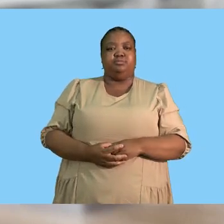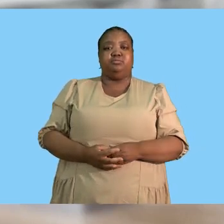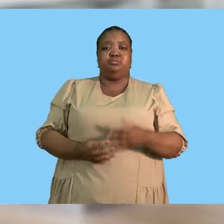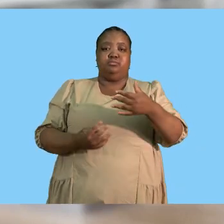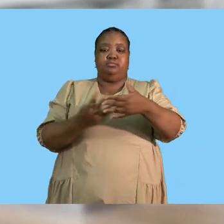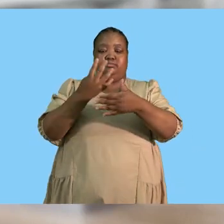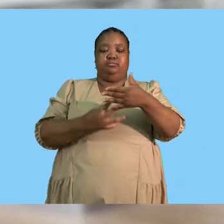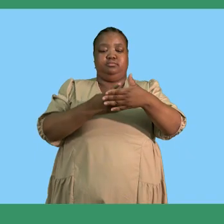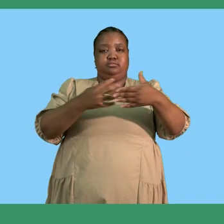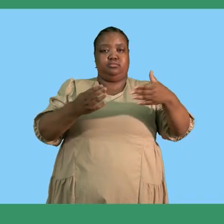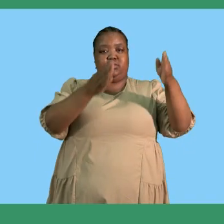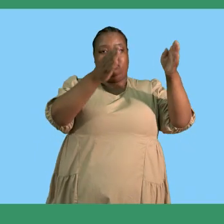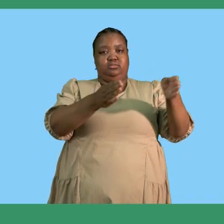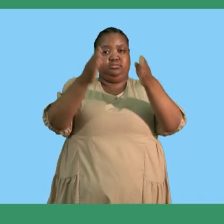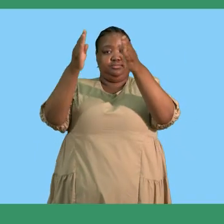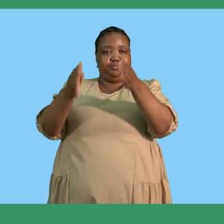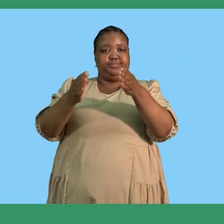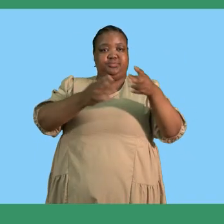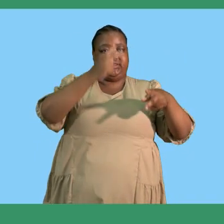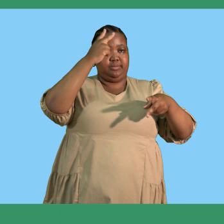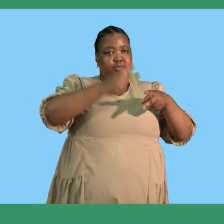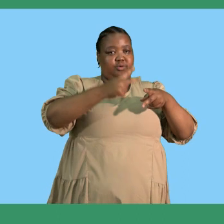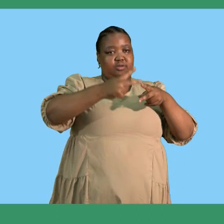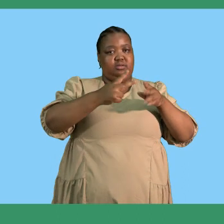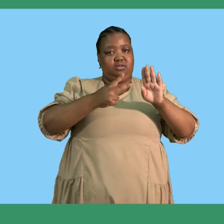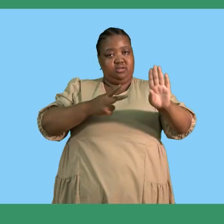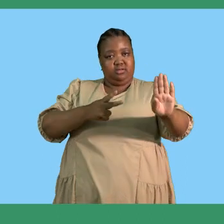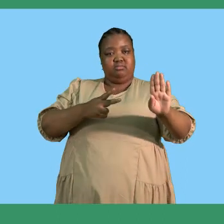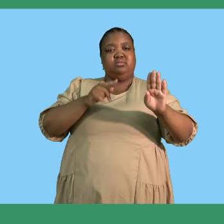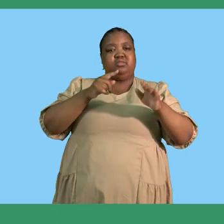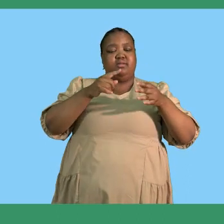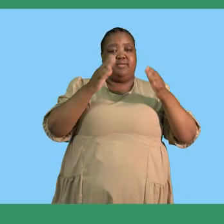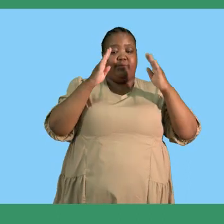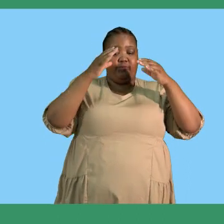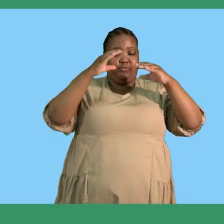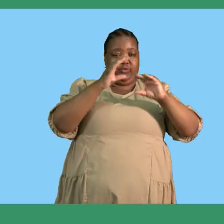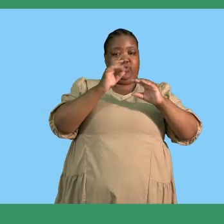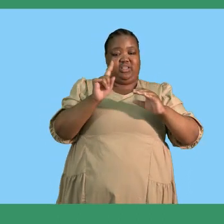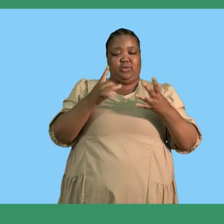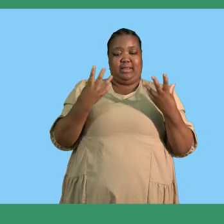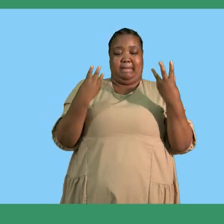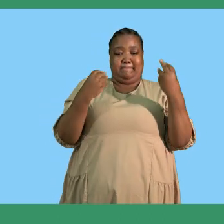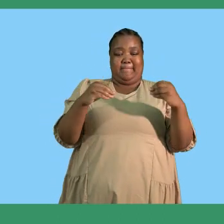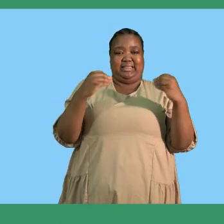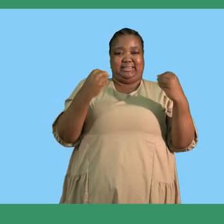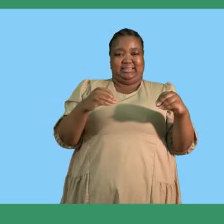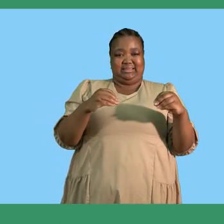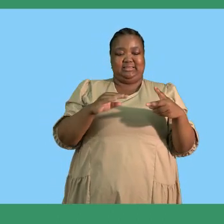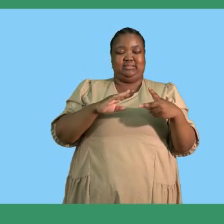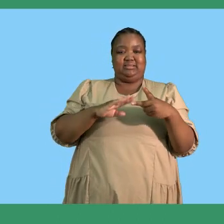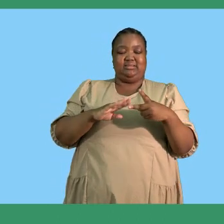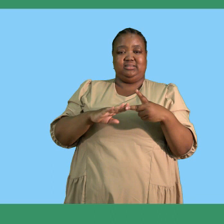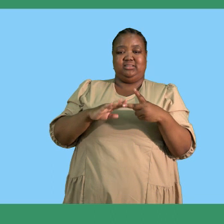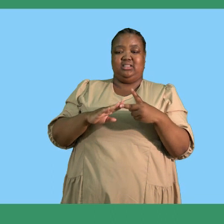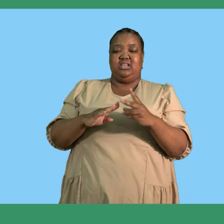As you can see now in this table format, that professionalism is focusing on the business's